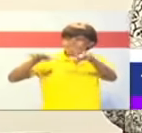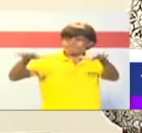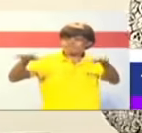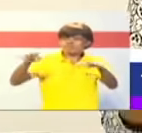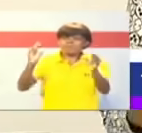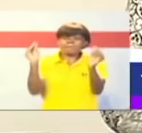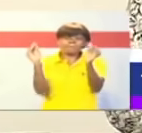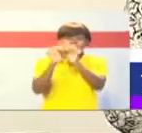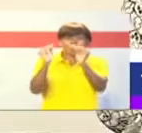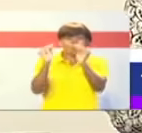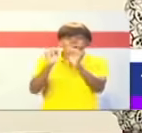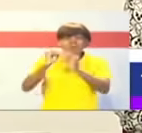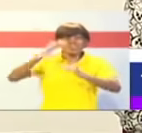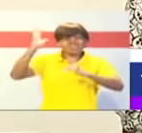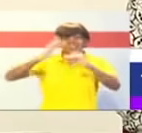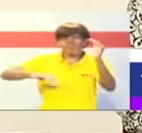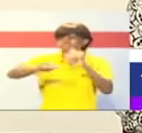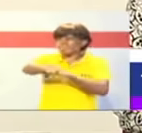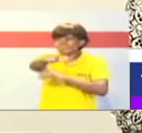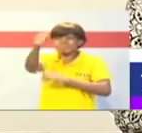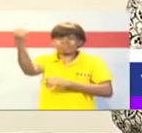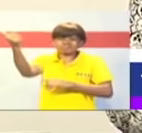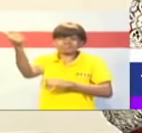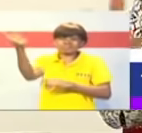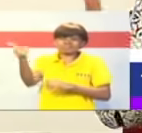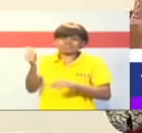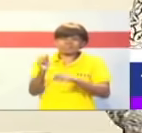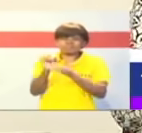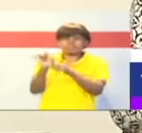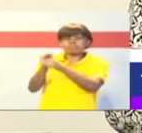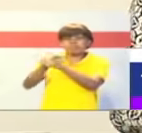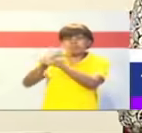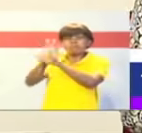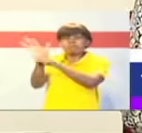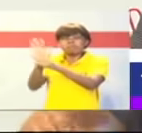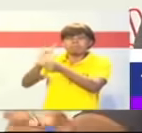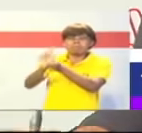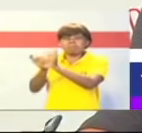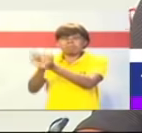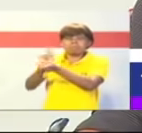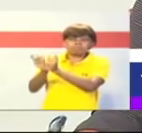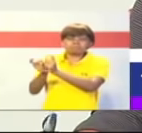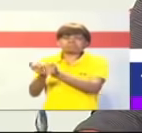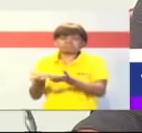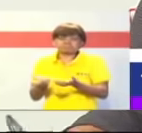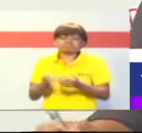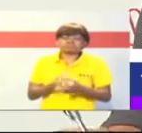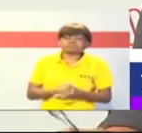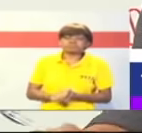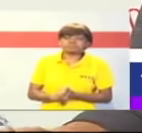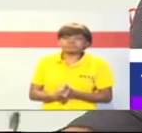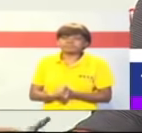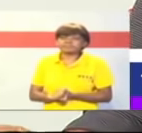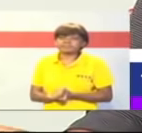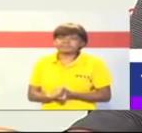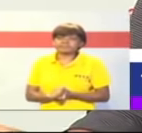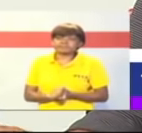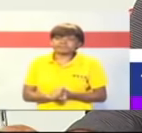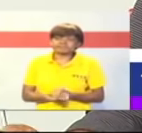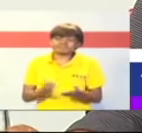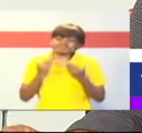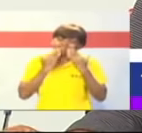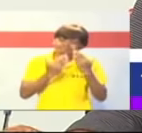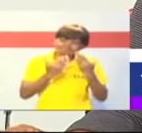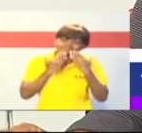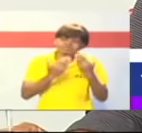other variants. So it would not be surprising if we saw that happening, as elsewhere. Thank you very much, Professor. We